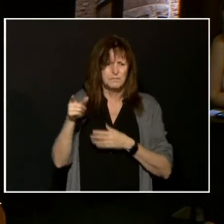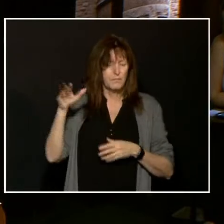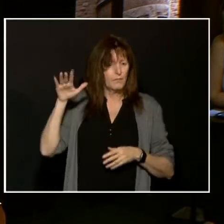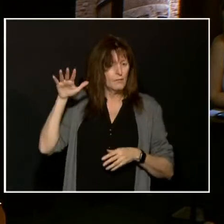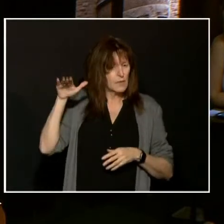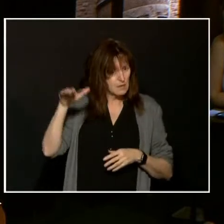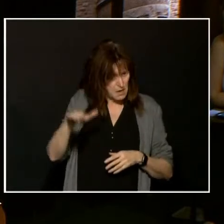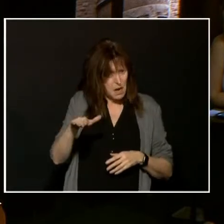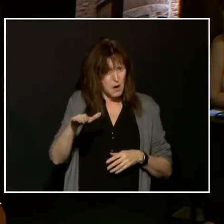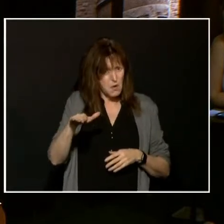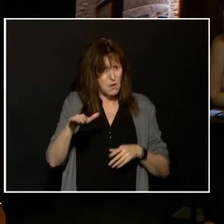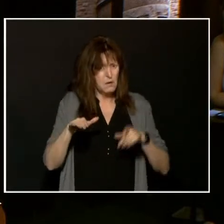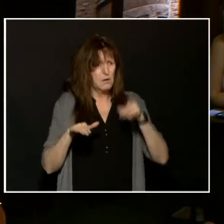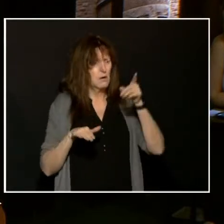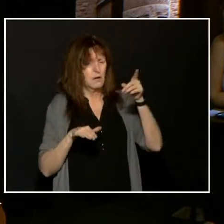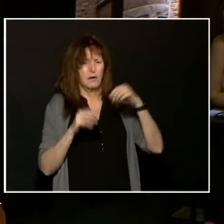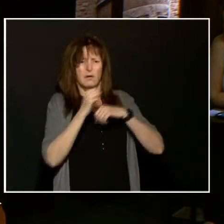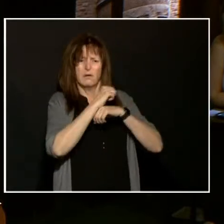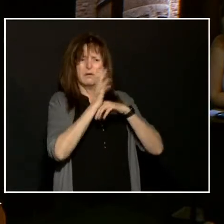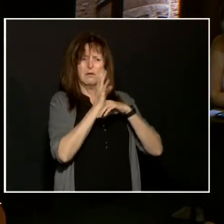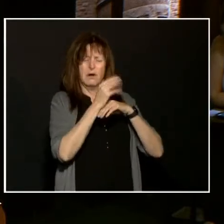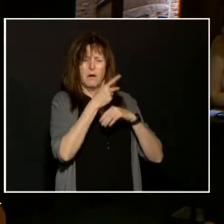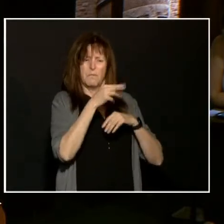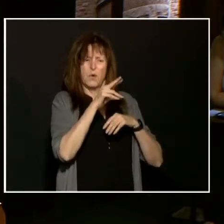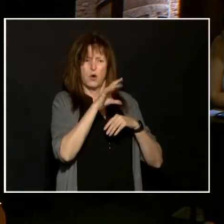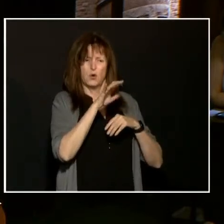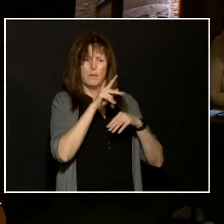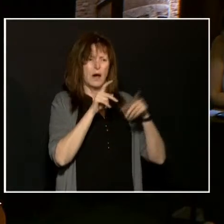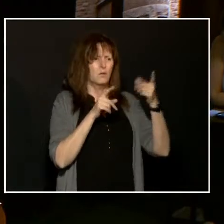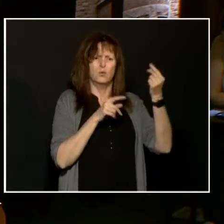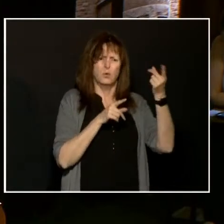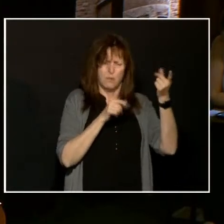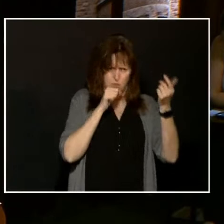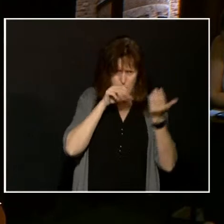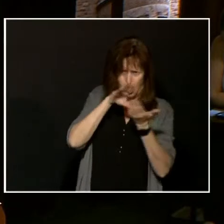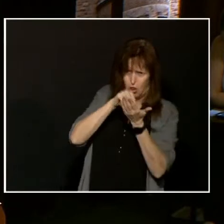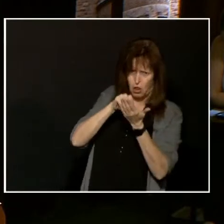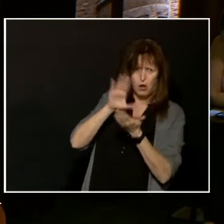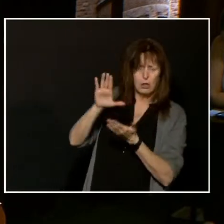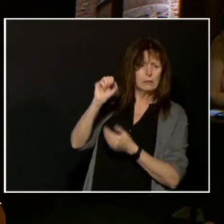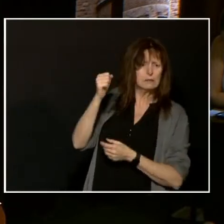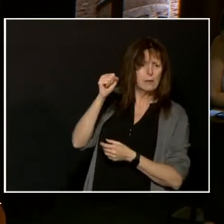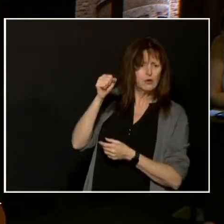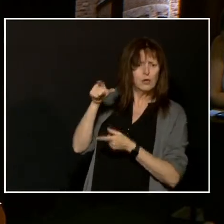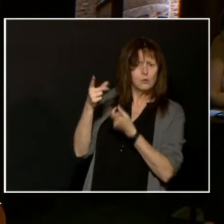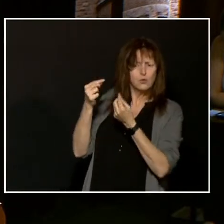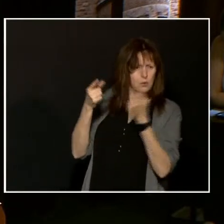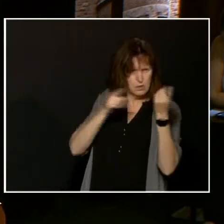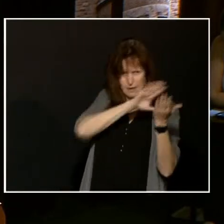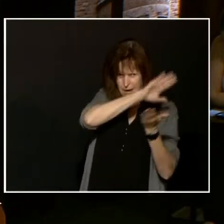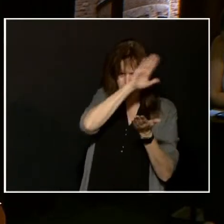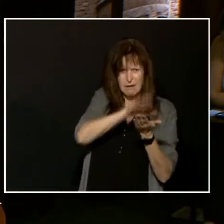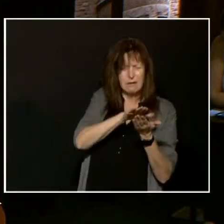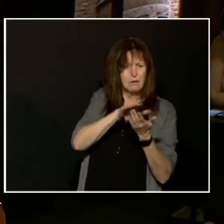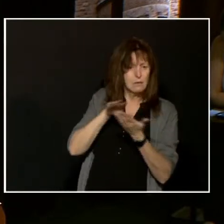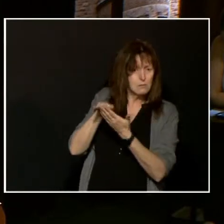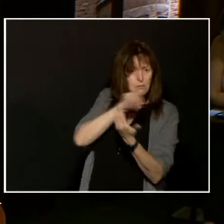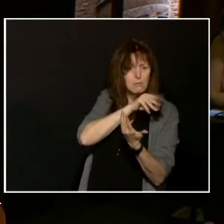the Porcupine Health Unit learn from what Sudbury has done, or what more can they do to get those cases down? Is vaccination the answer?